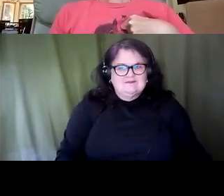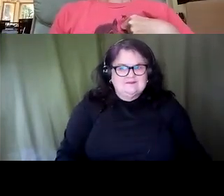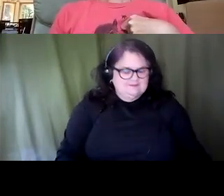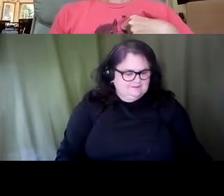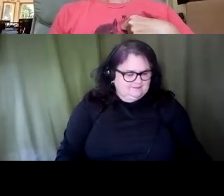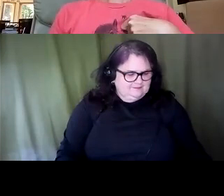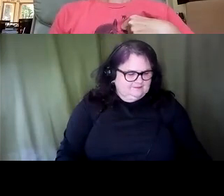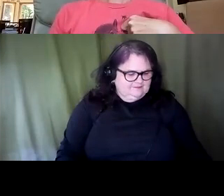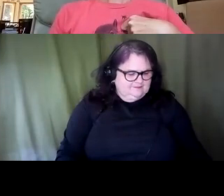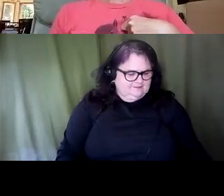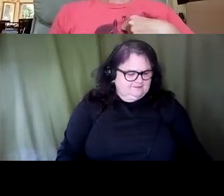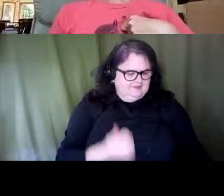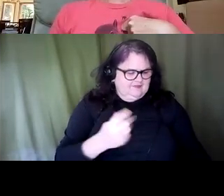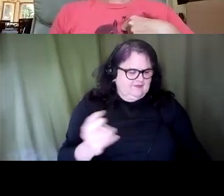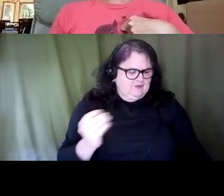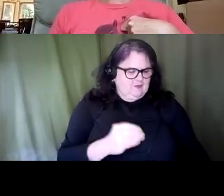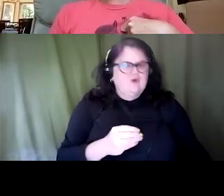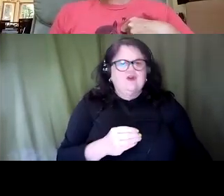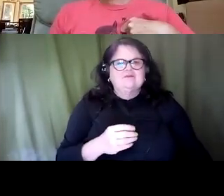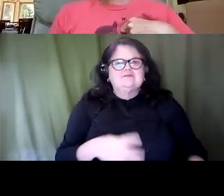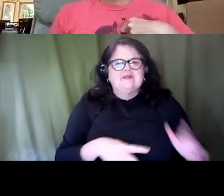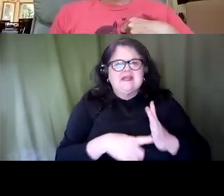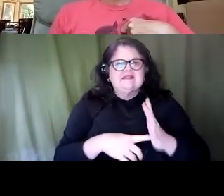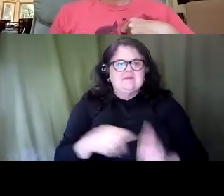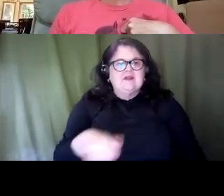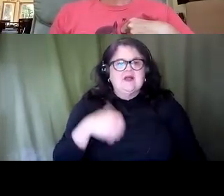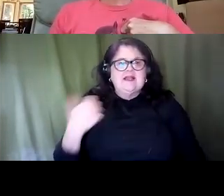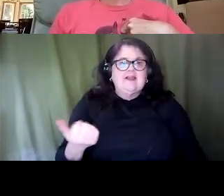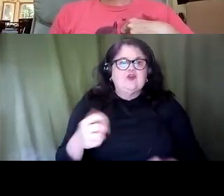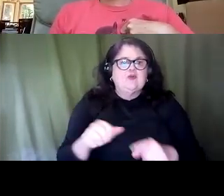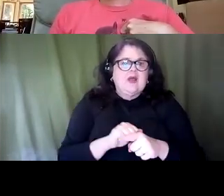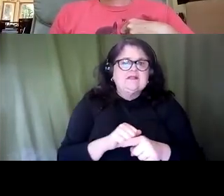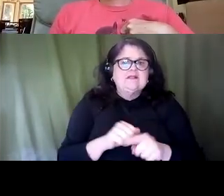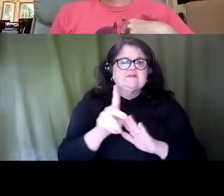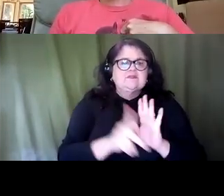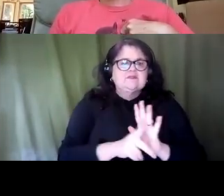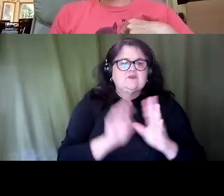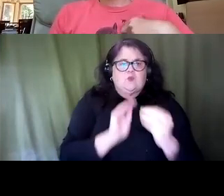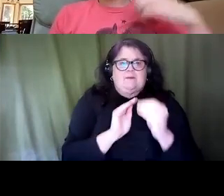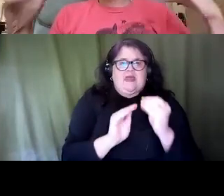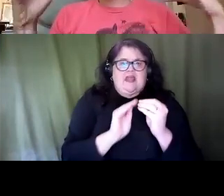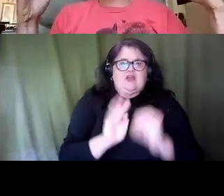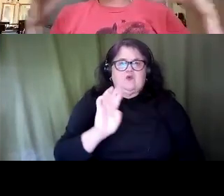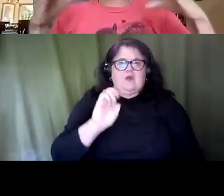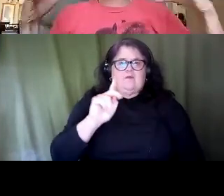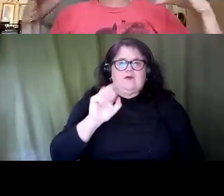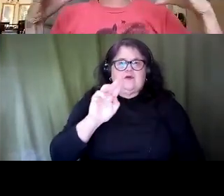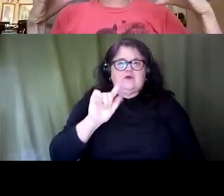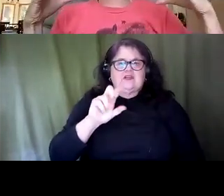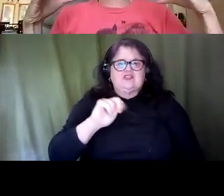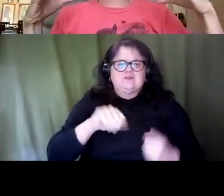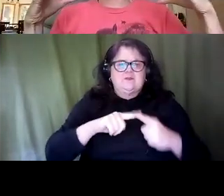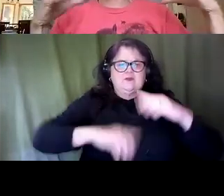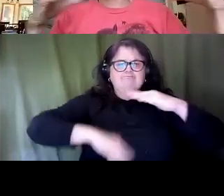So yeah, just a few more examples. But another practice or principle is reparations, because it's like once you put a cap